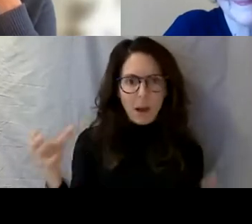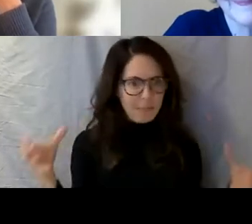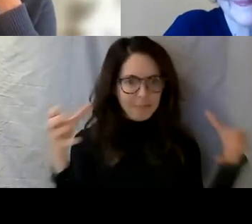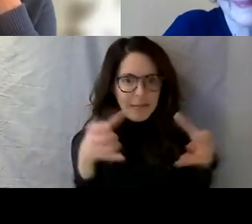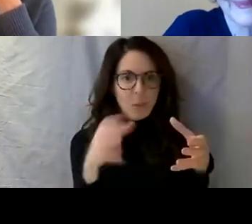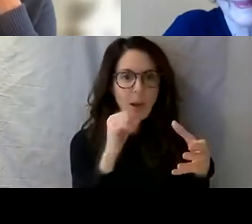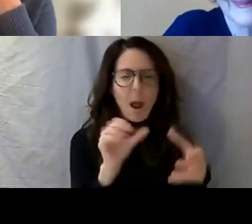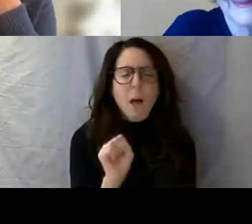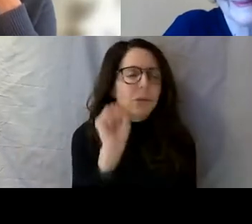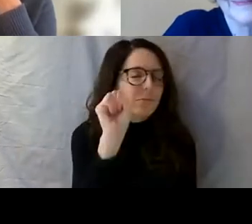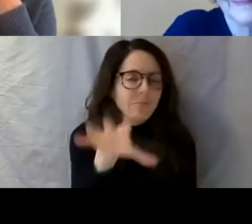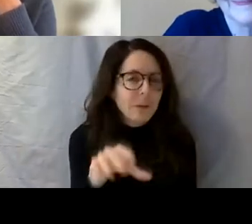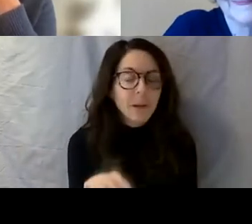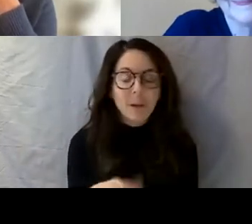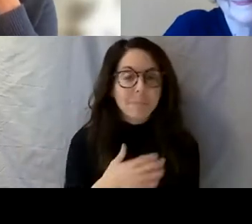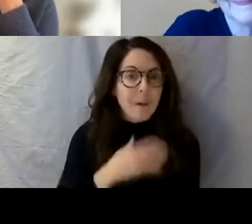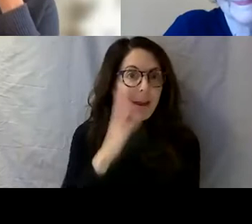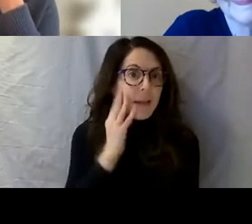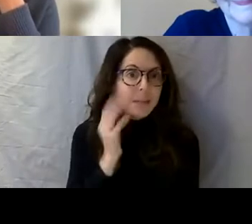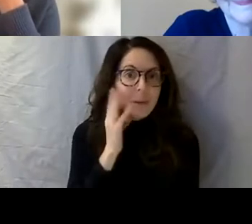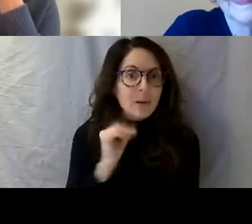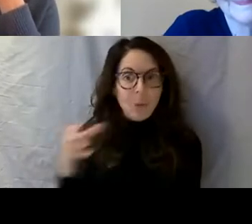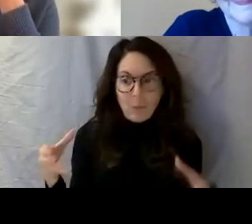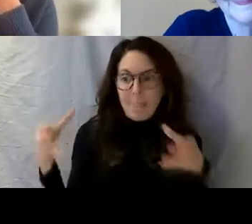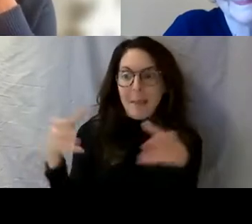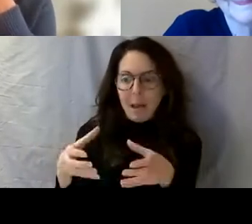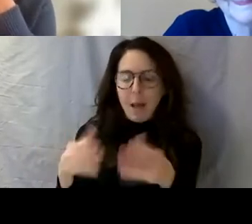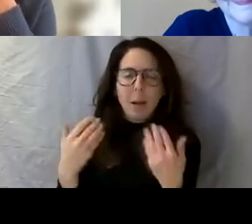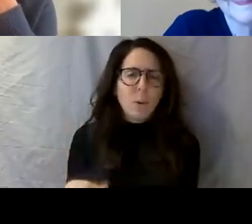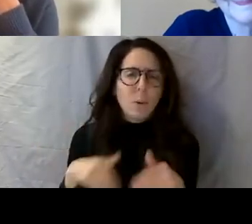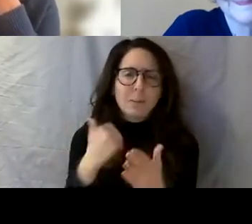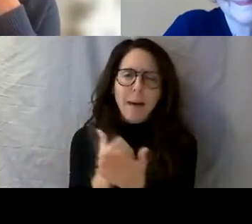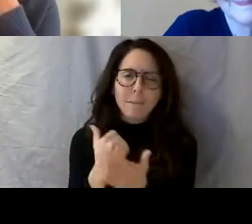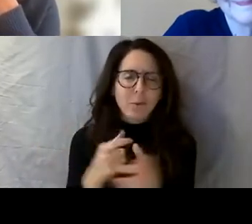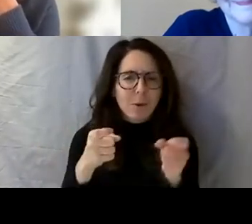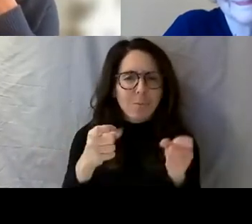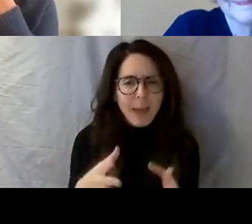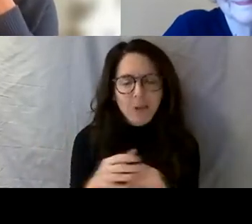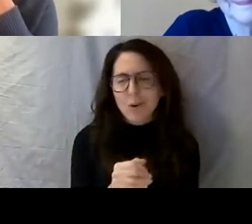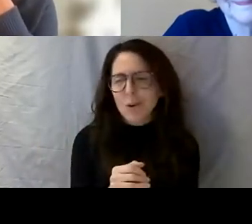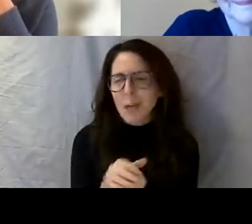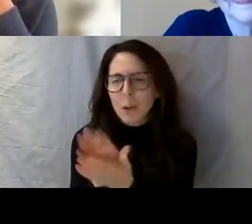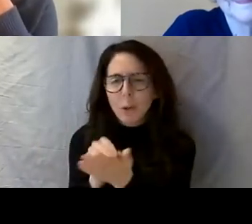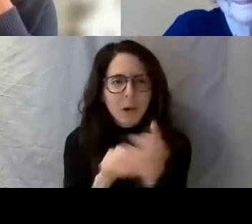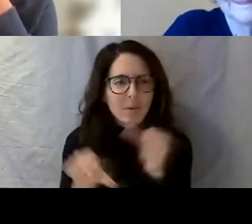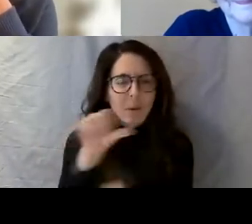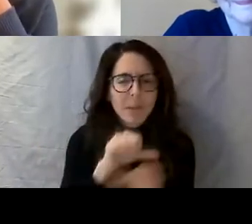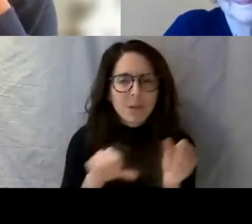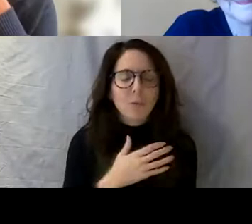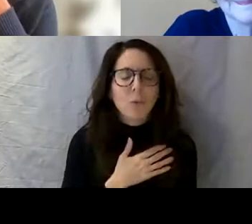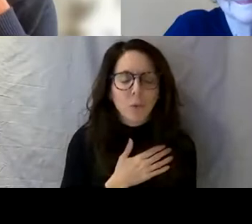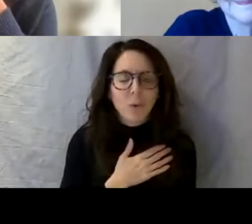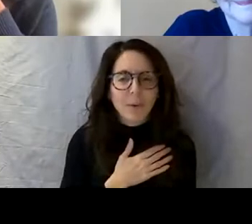out there because I found it really, really, really helpful as managers and learning from each other. So that's the first